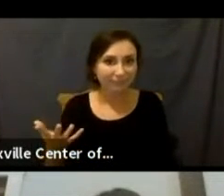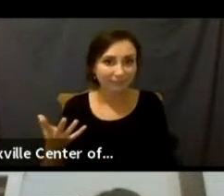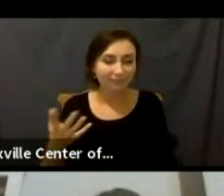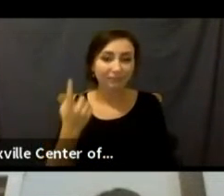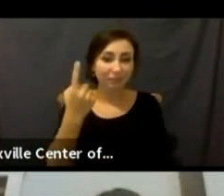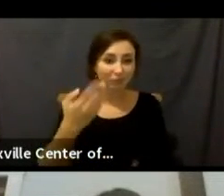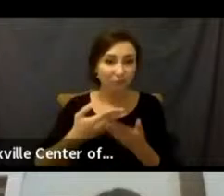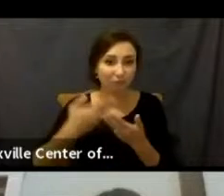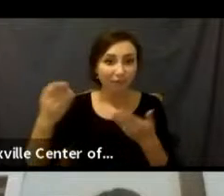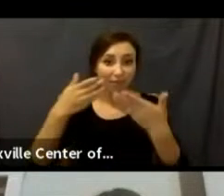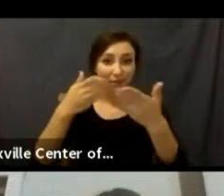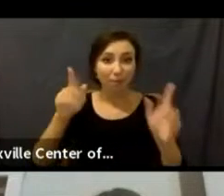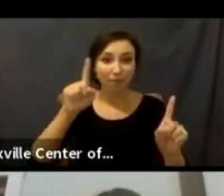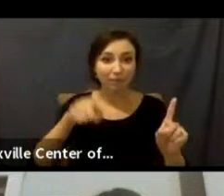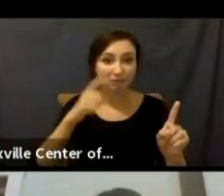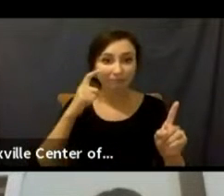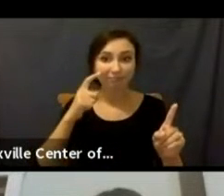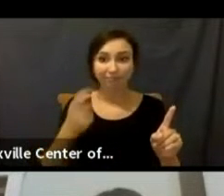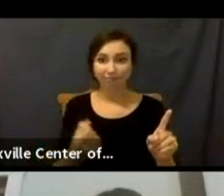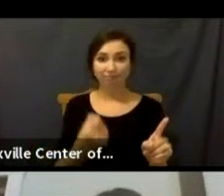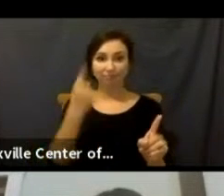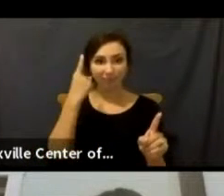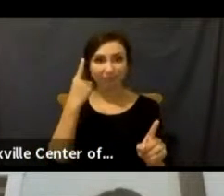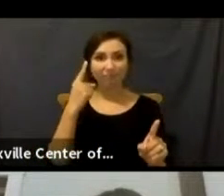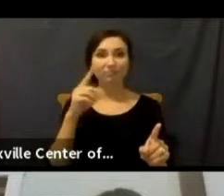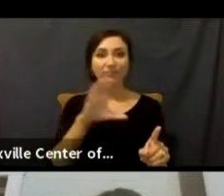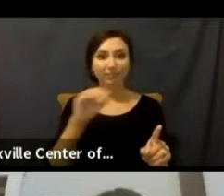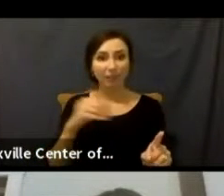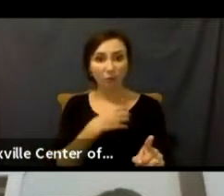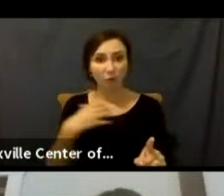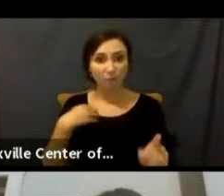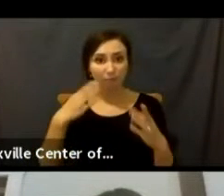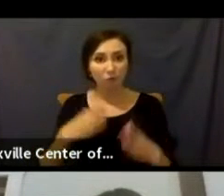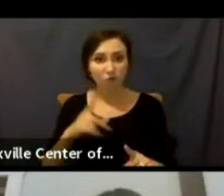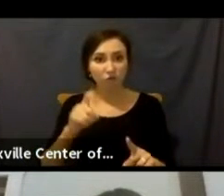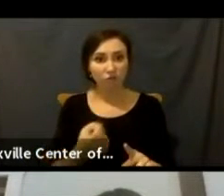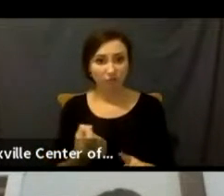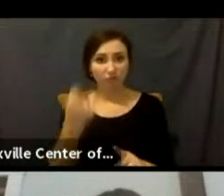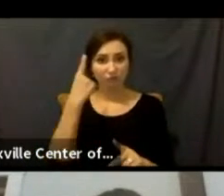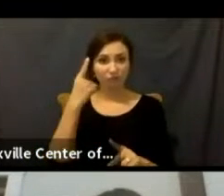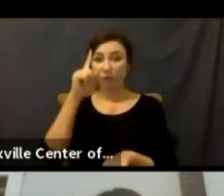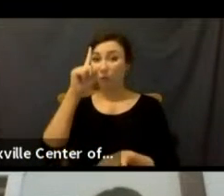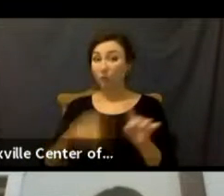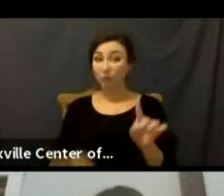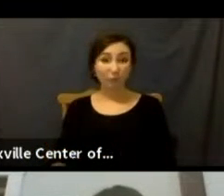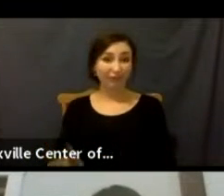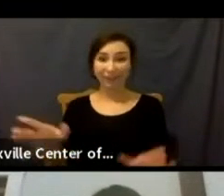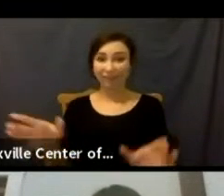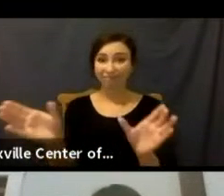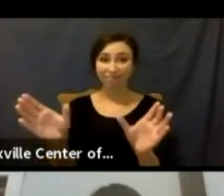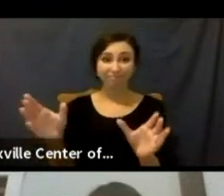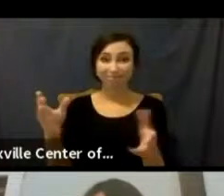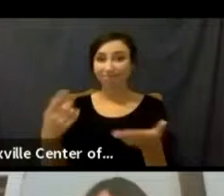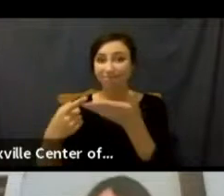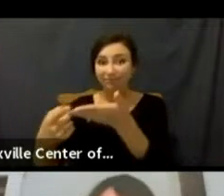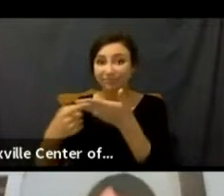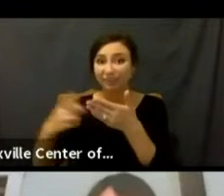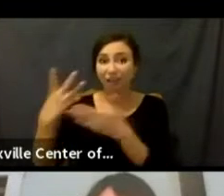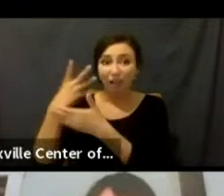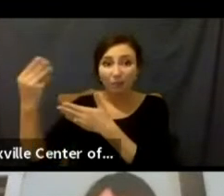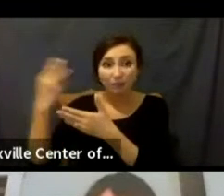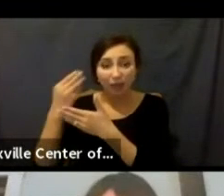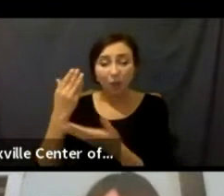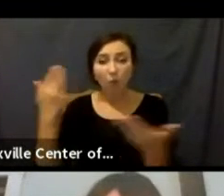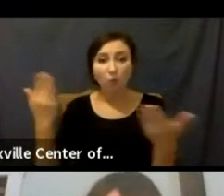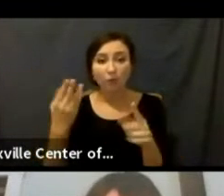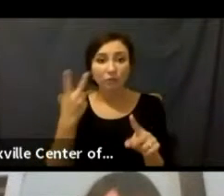thing that the public needs to realize, our county commissioners need to realize, because we can't speak, what you may see there may not equal